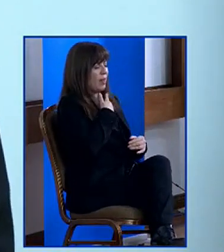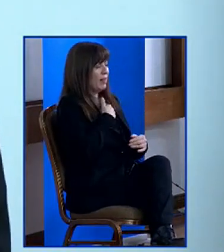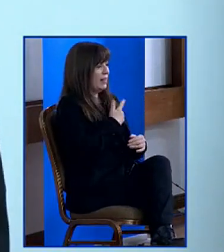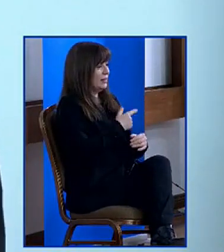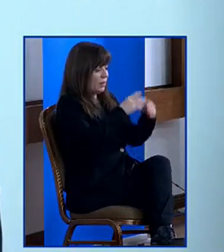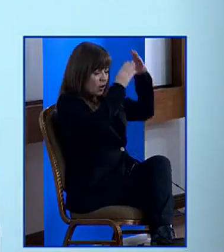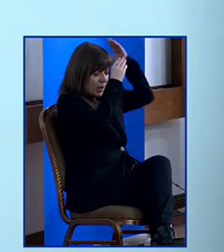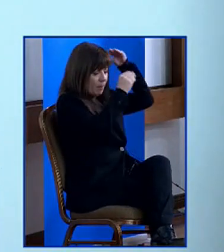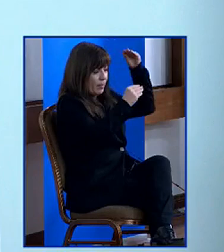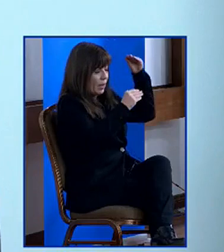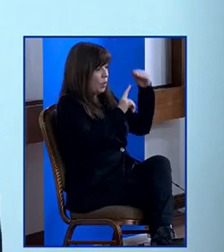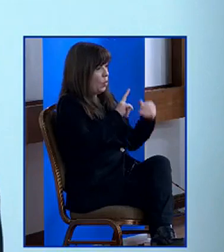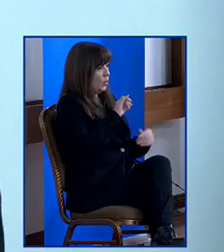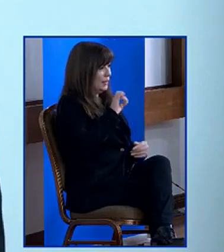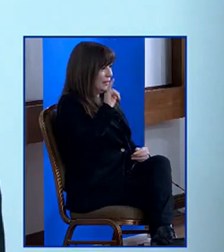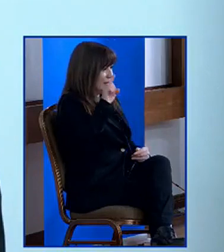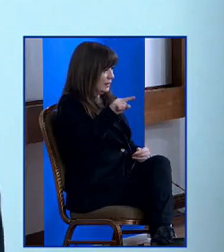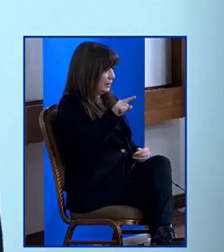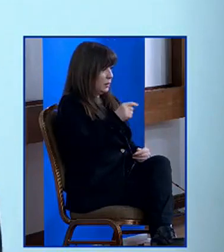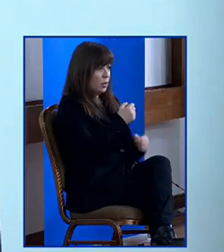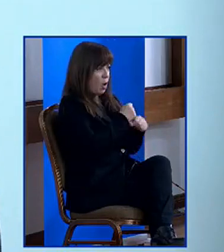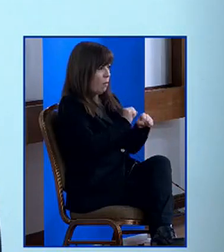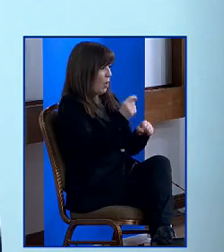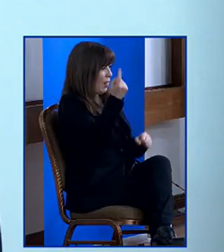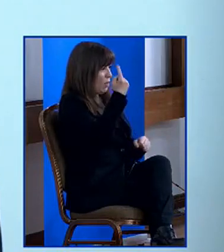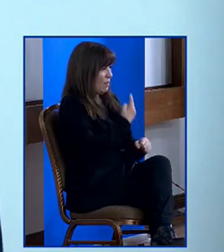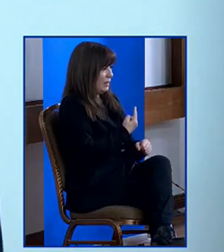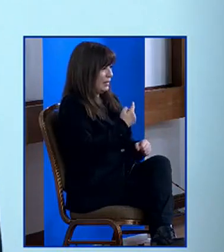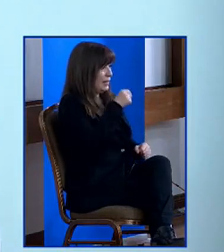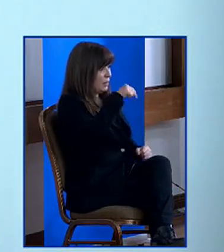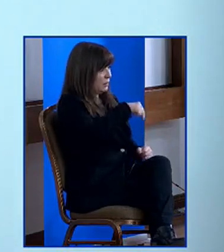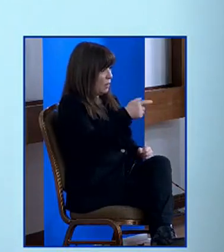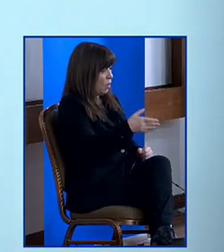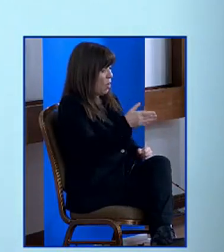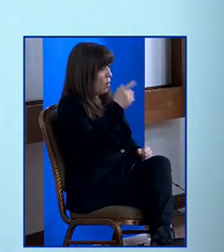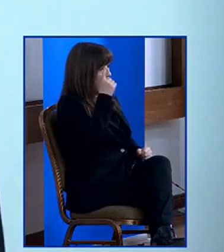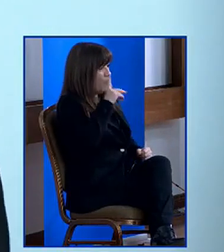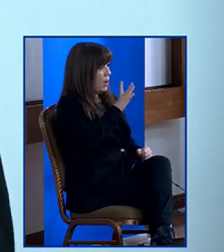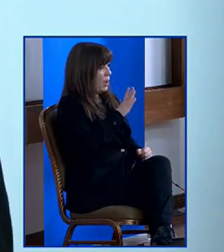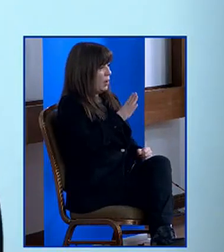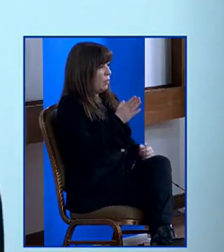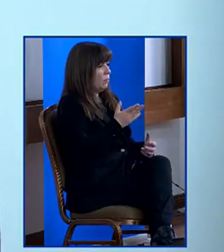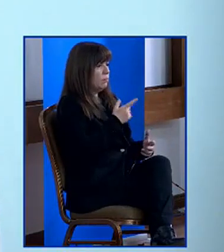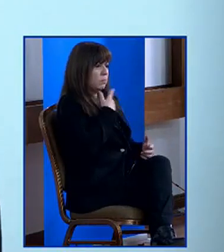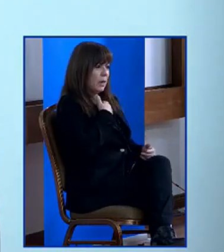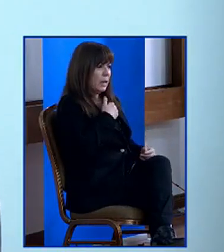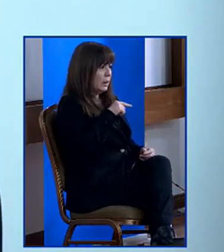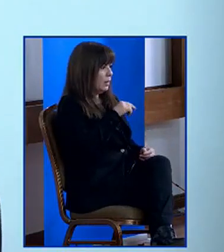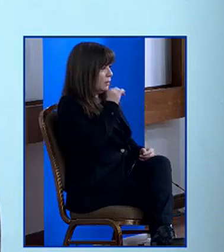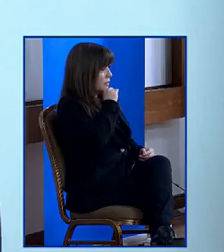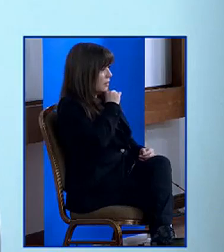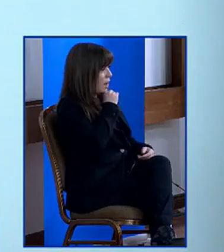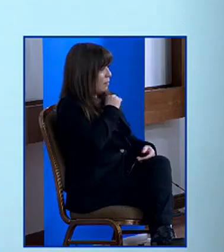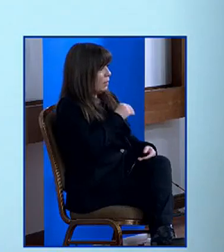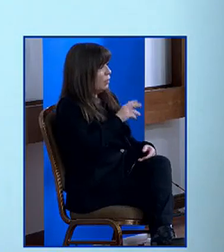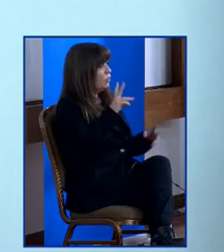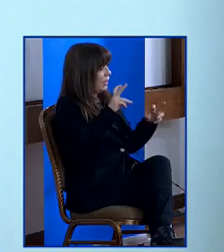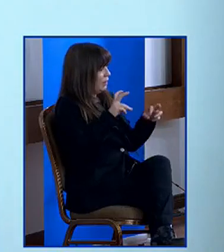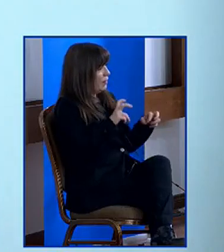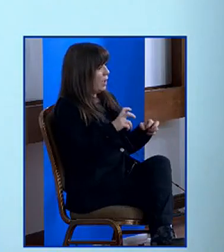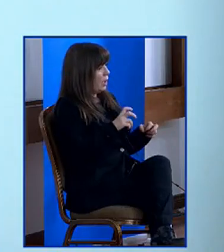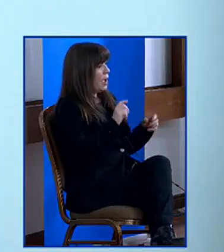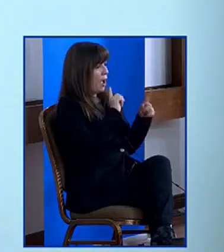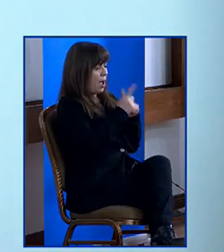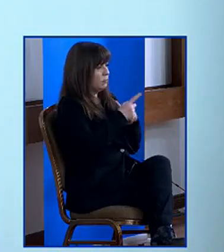today, but she's been following this project with keen interest, and she's actually partway through moving back into her ambassador's residence after a